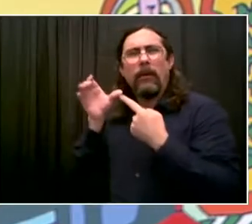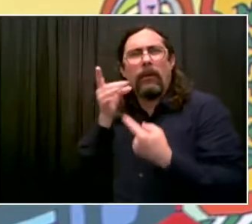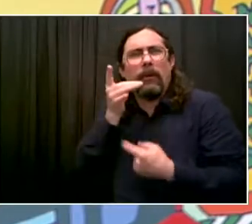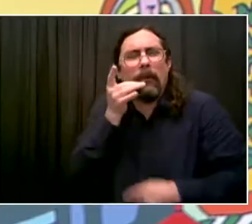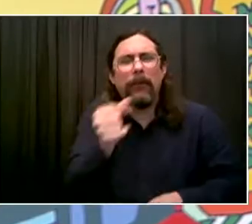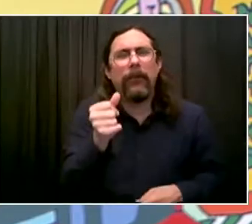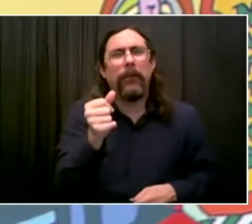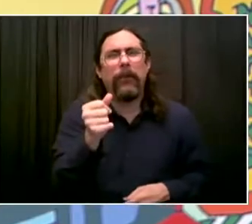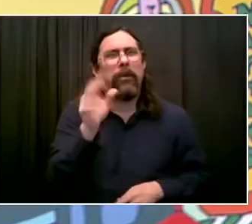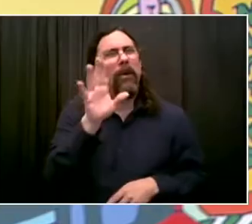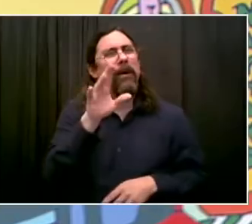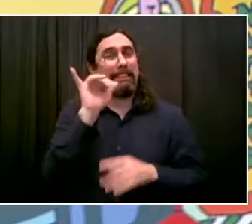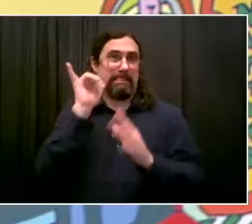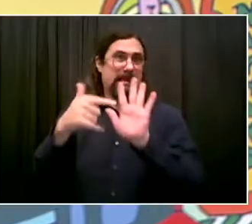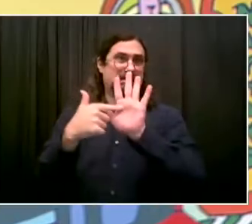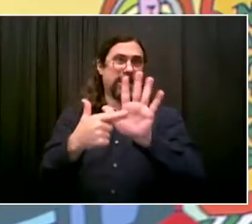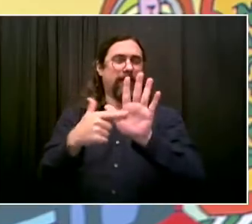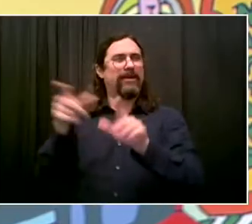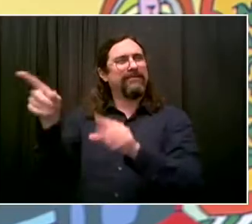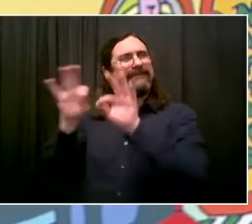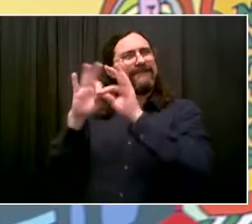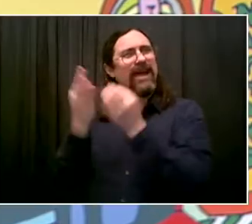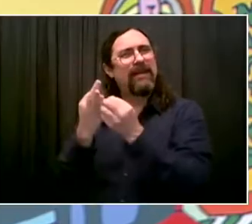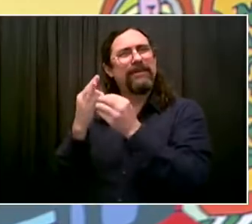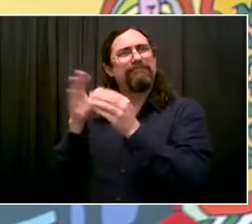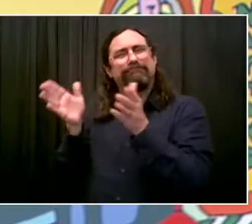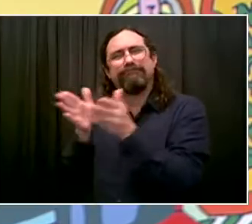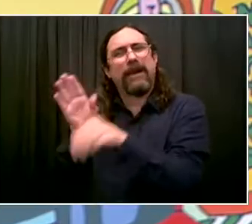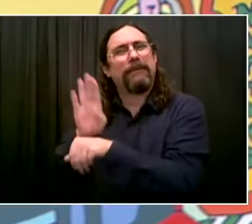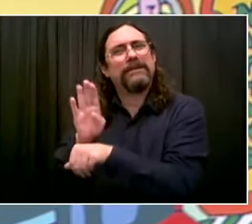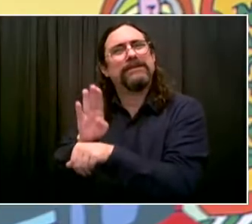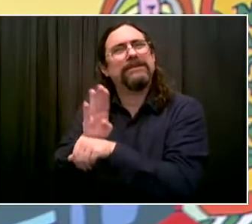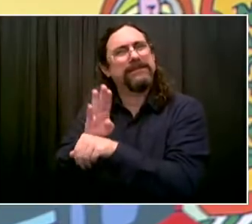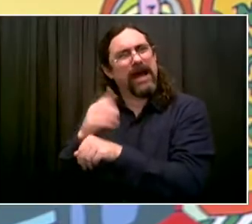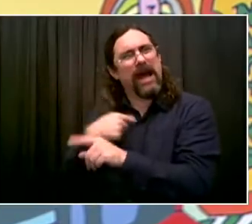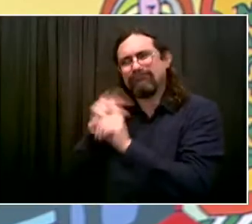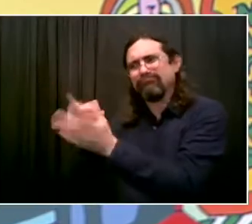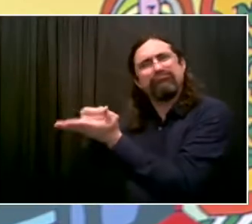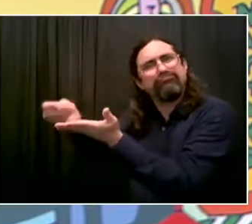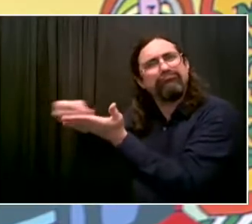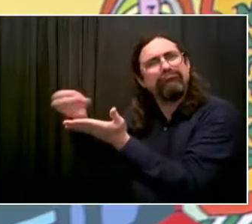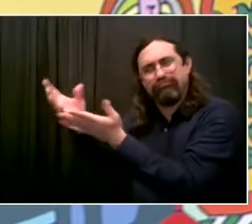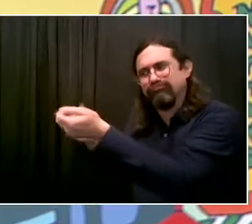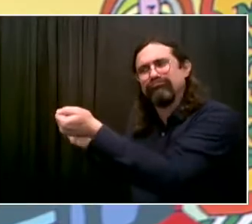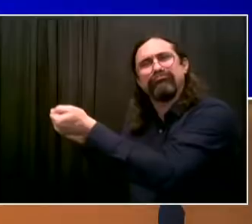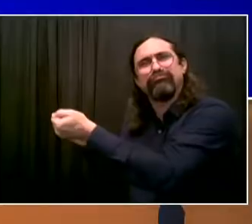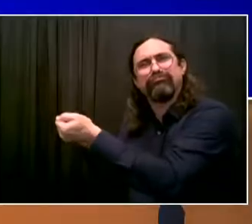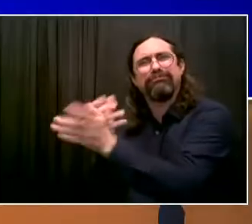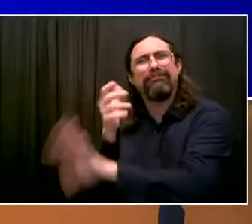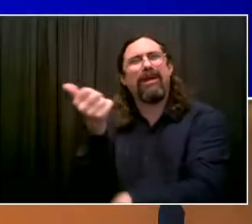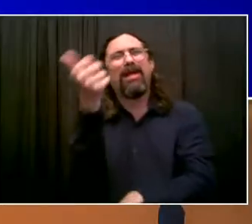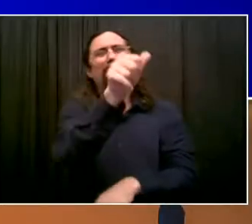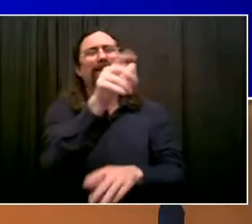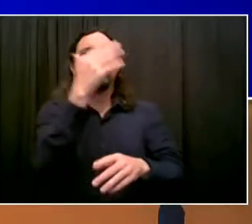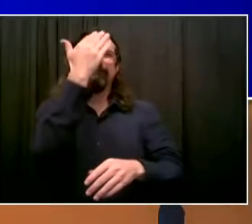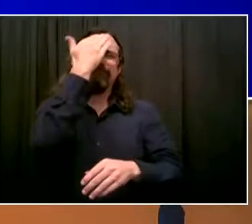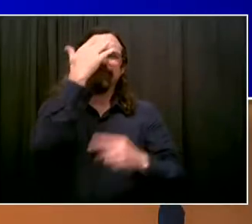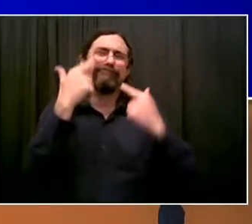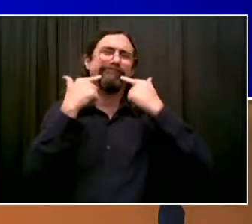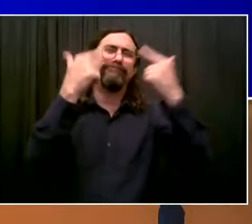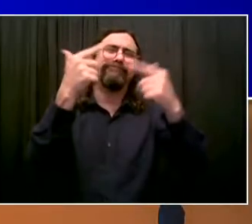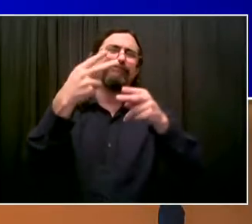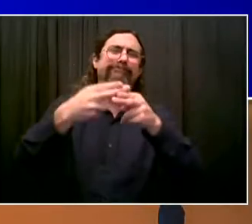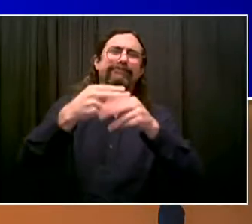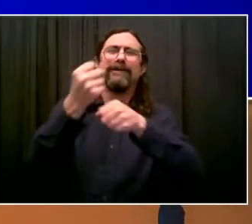local, help our city come back. Now, when it comes to helping our city come back, recovery for all of us,